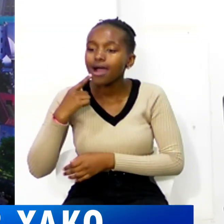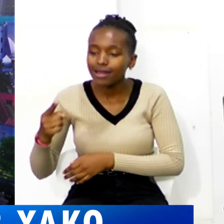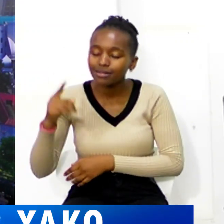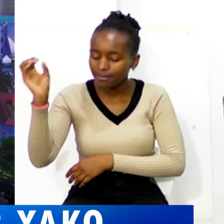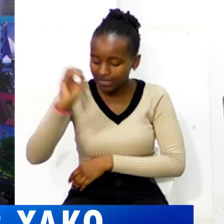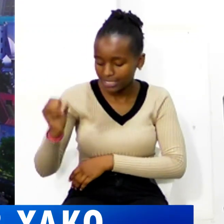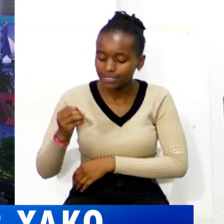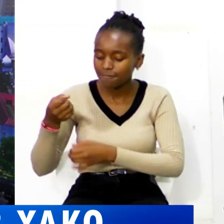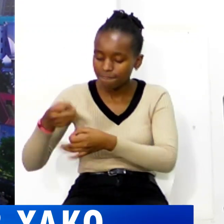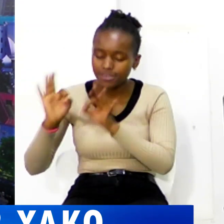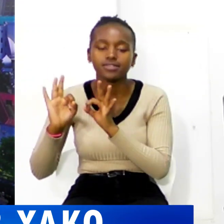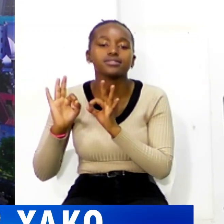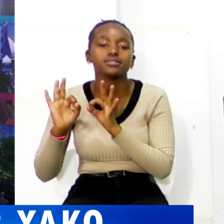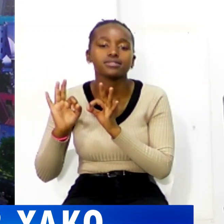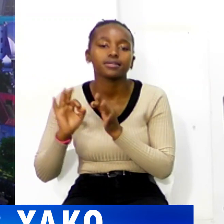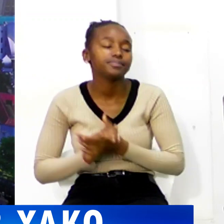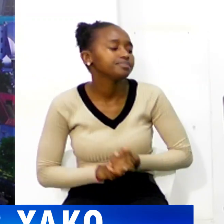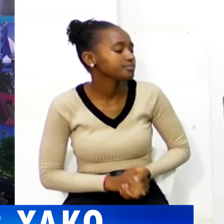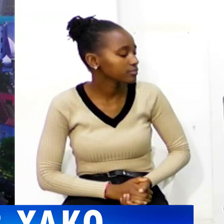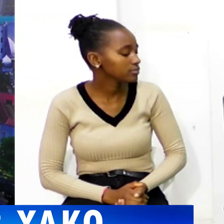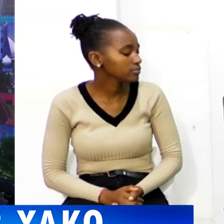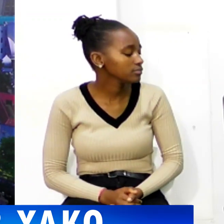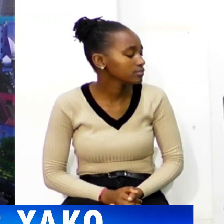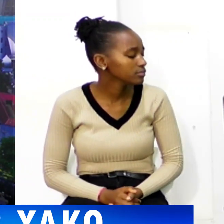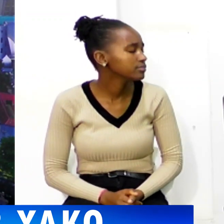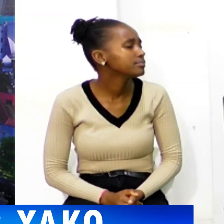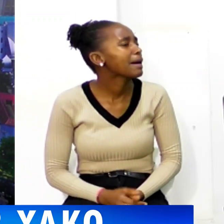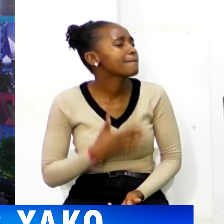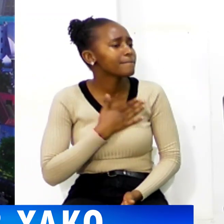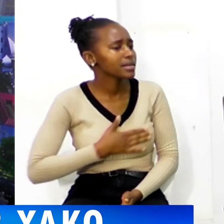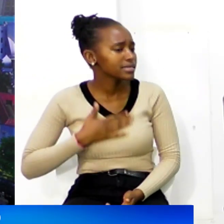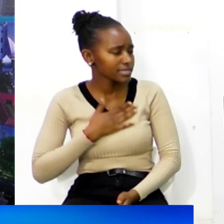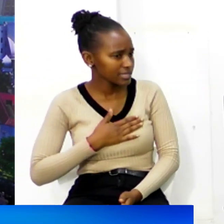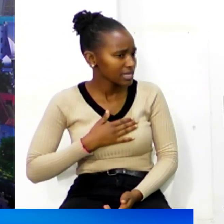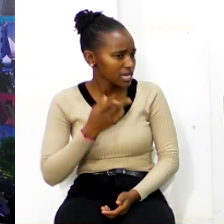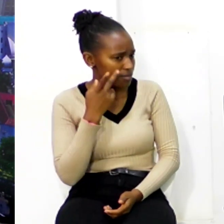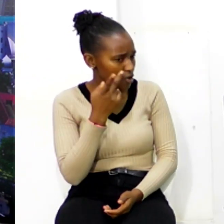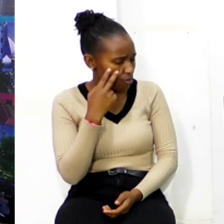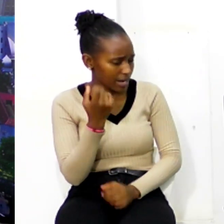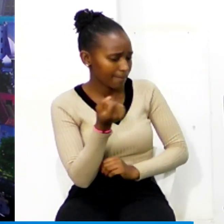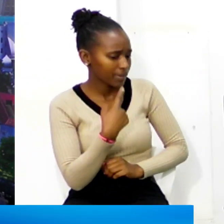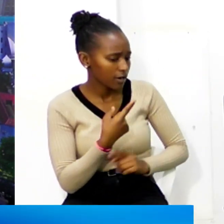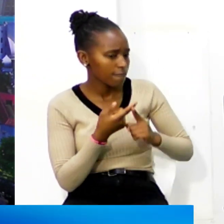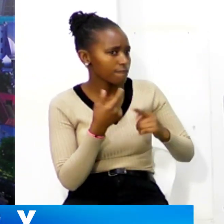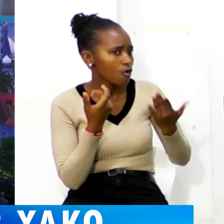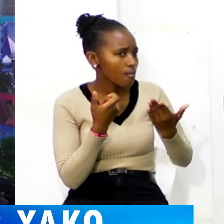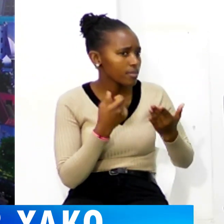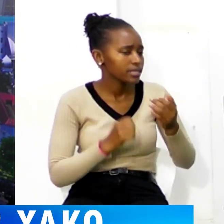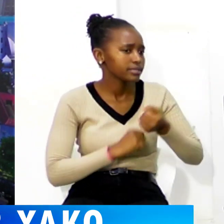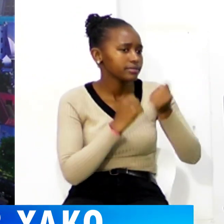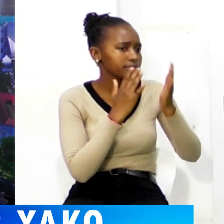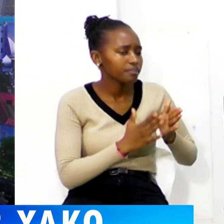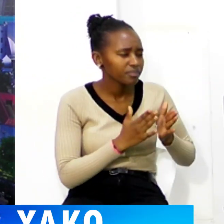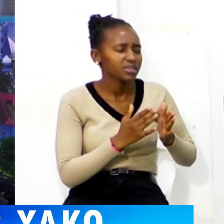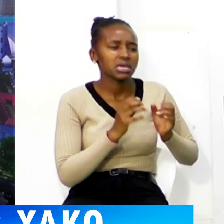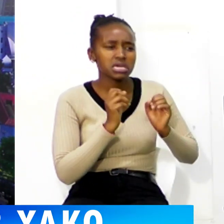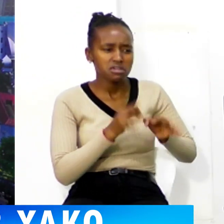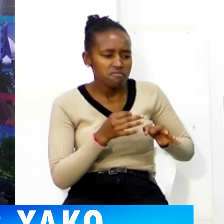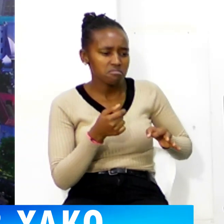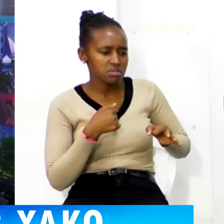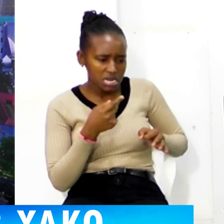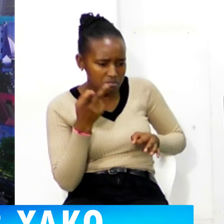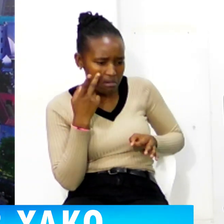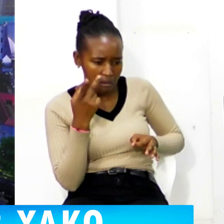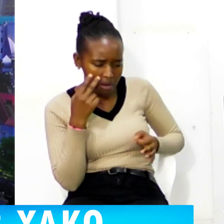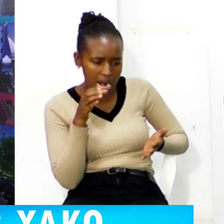Okay. Yes. And another question from a fan. Yes. How can we report incidences we